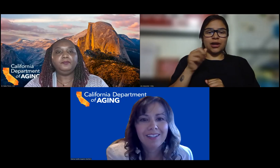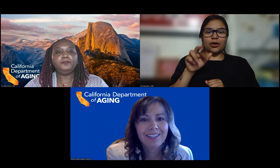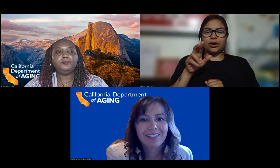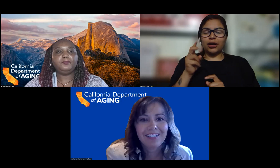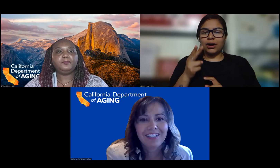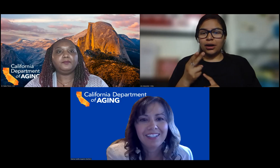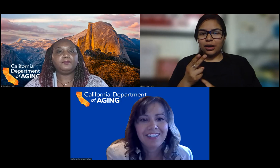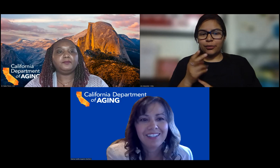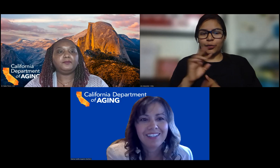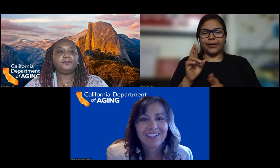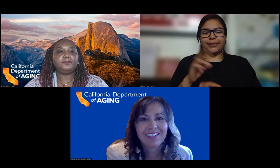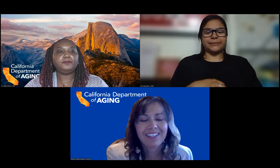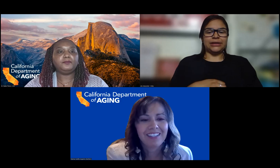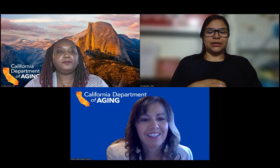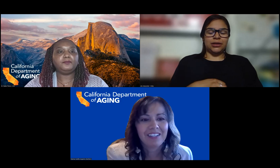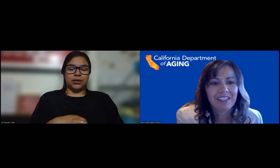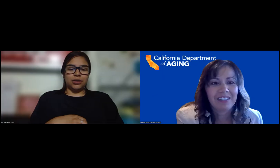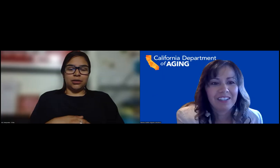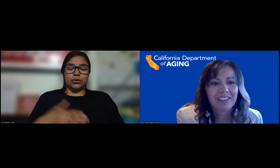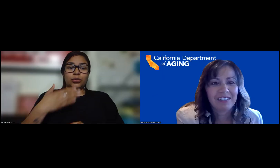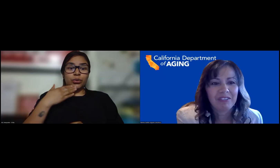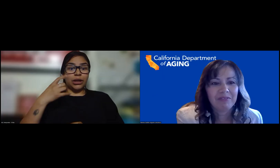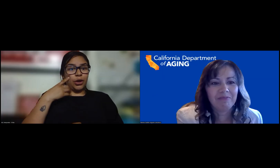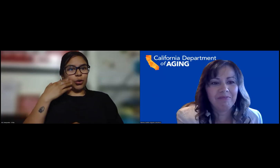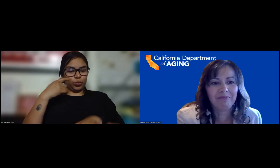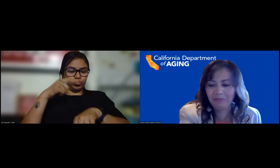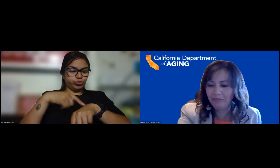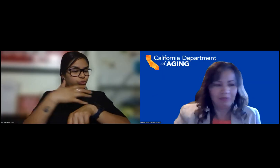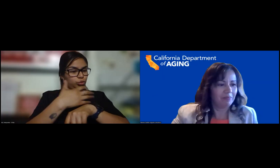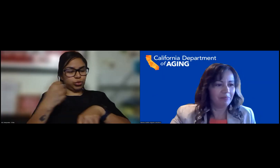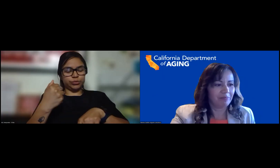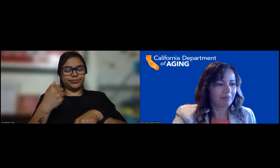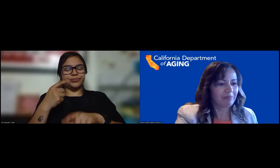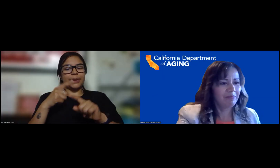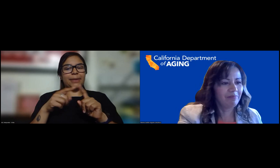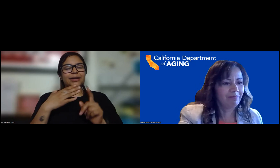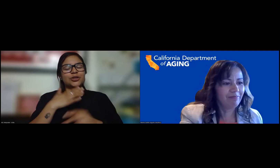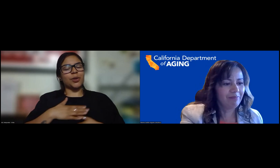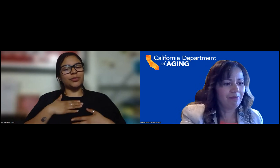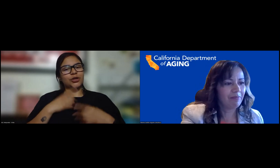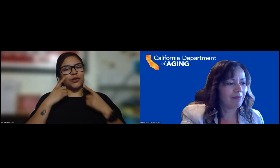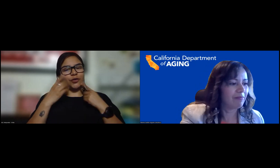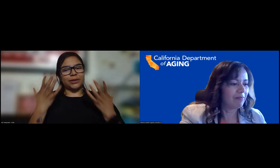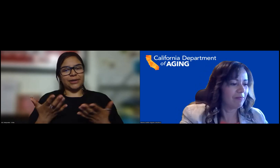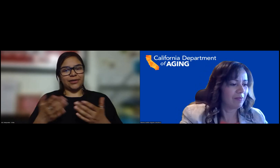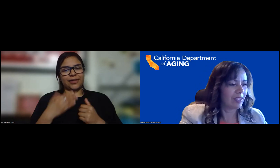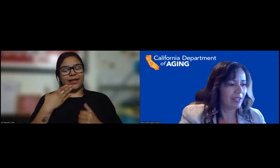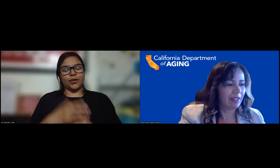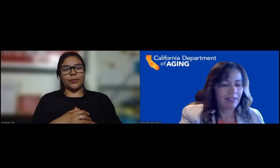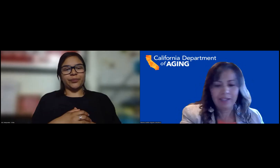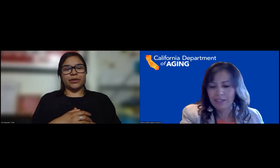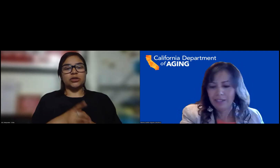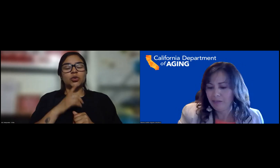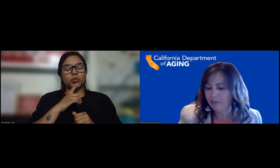on. Thank you so much, Marina. I know we are short on time, and it's just such a pleasure to be here and to hear from all of you. This input